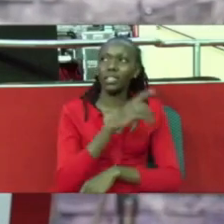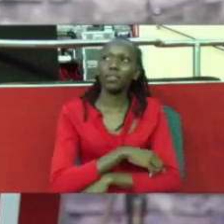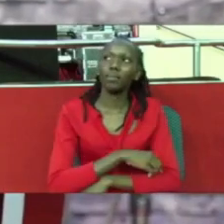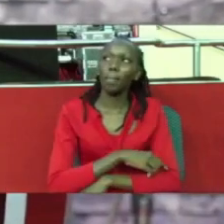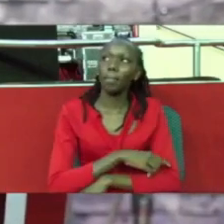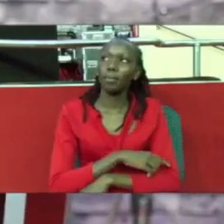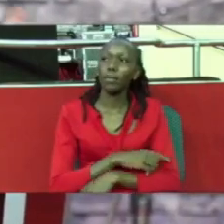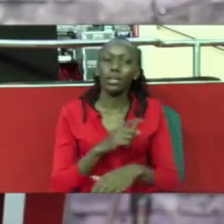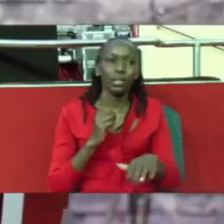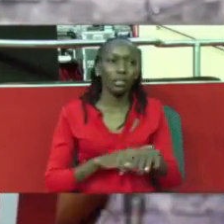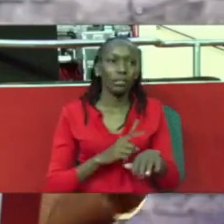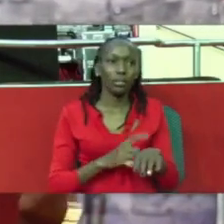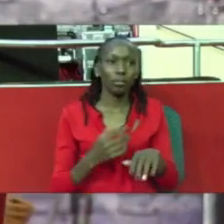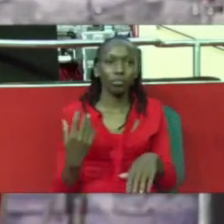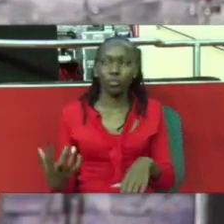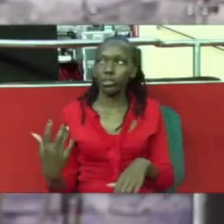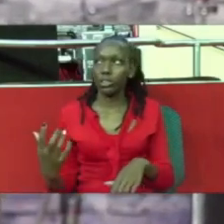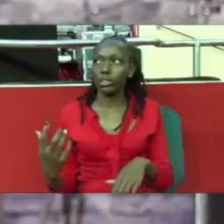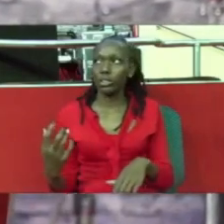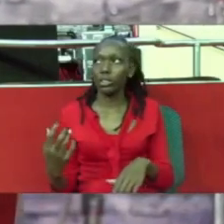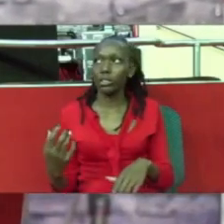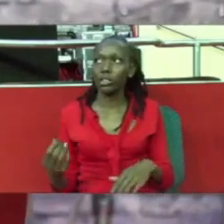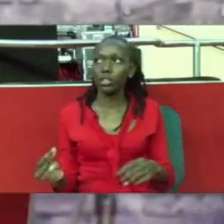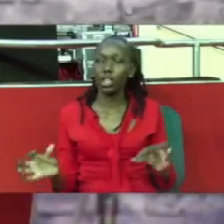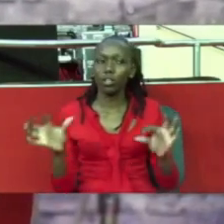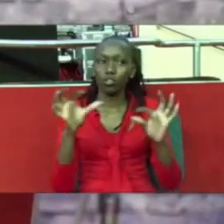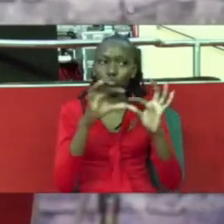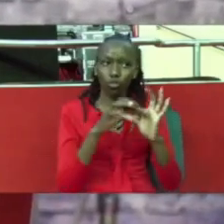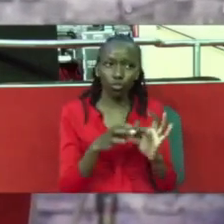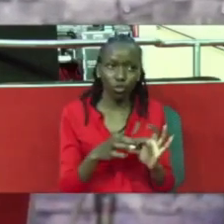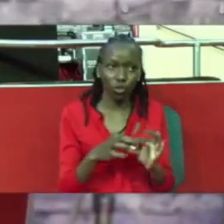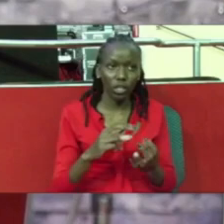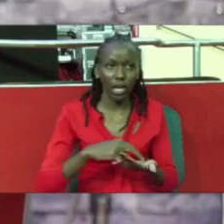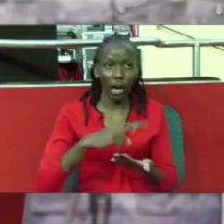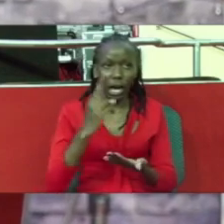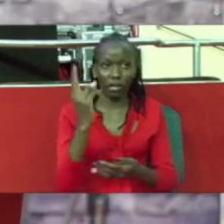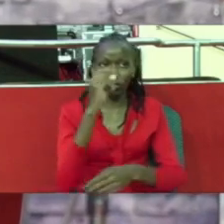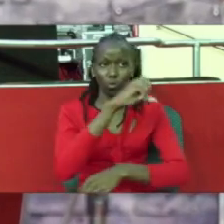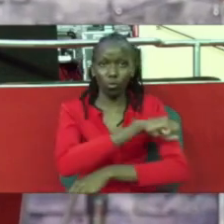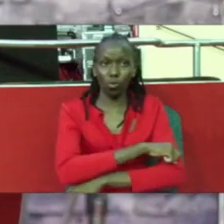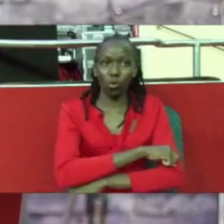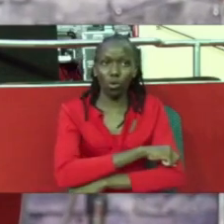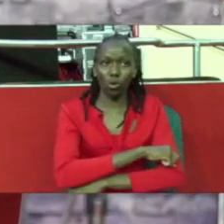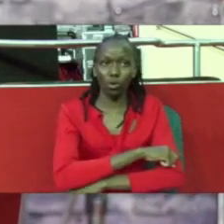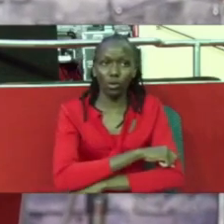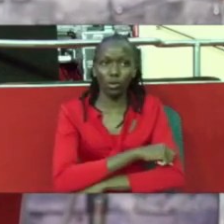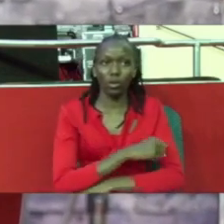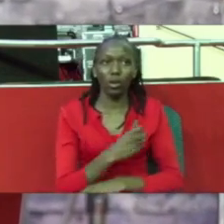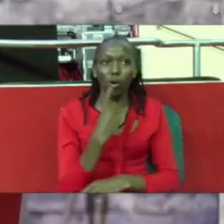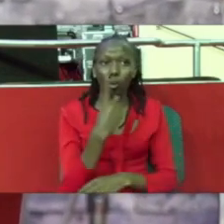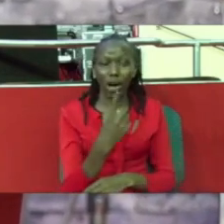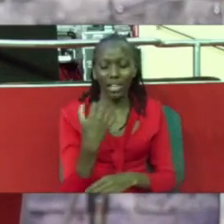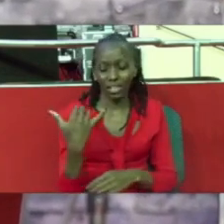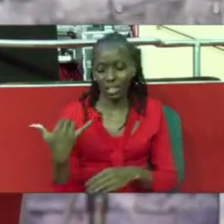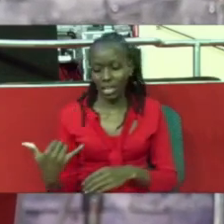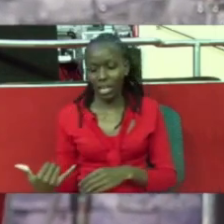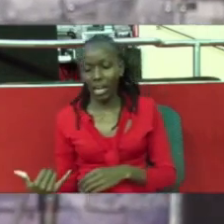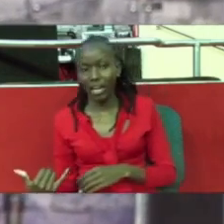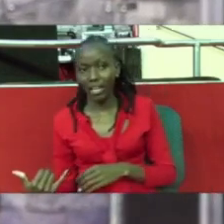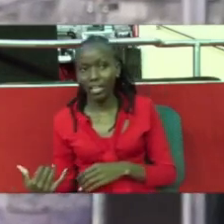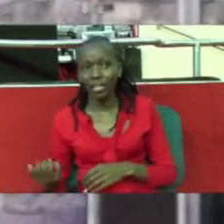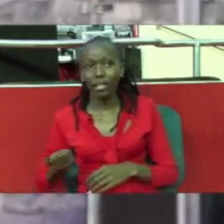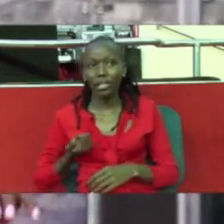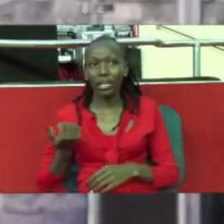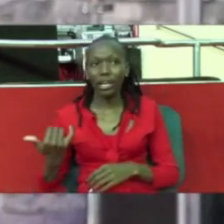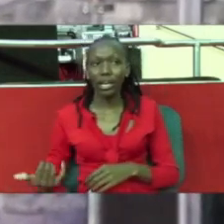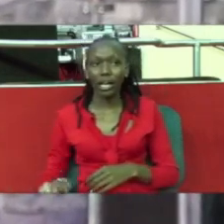children were supposed to join high school. Wakati watoto walikuwa waende katika shule ya upili. A little girl came crying. Msichana mdogo akaja